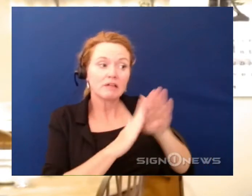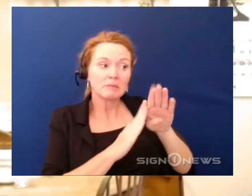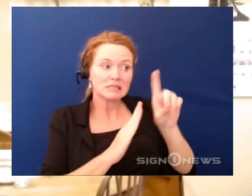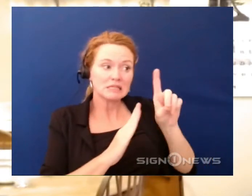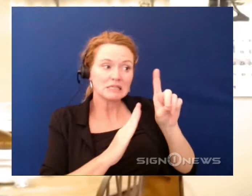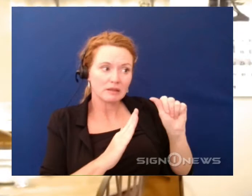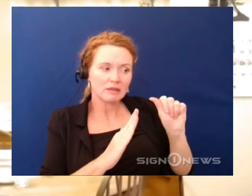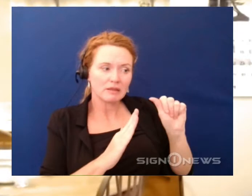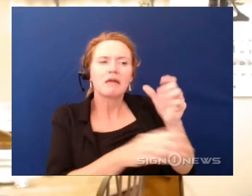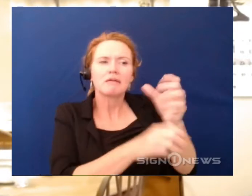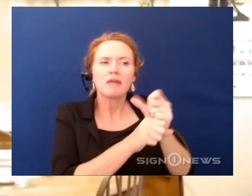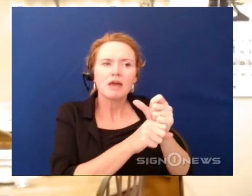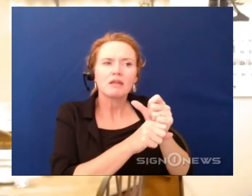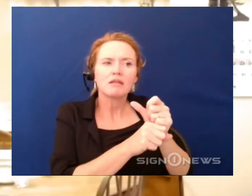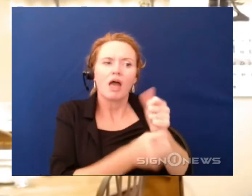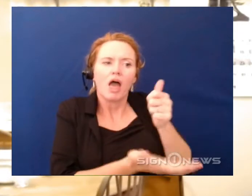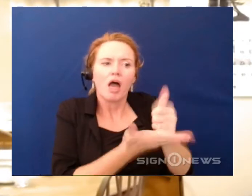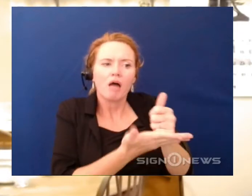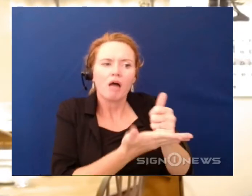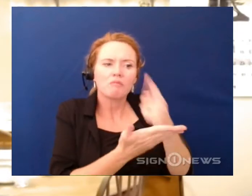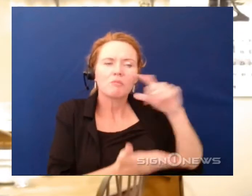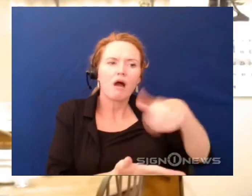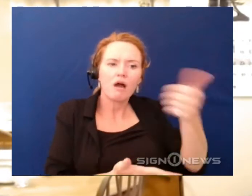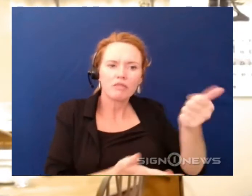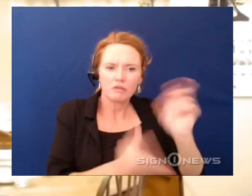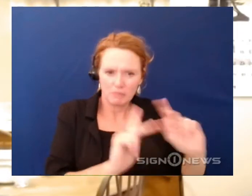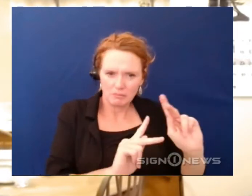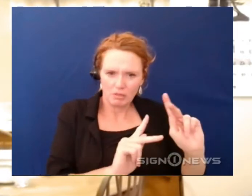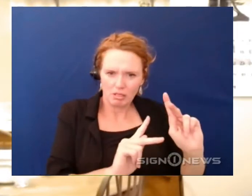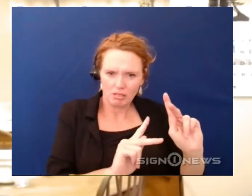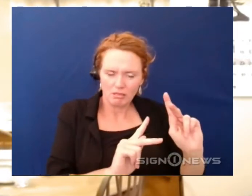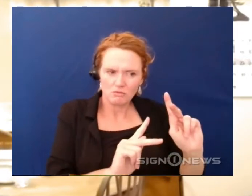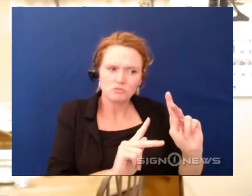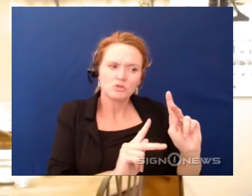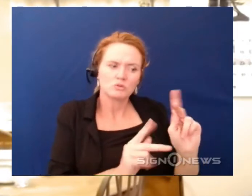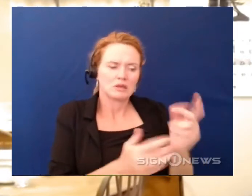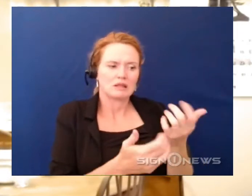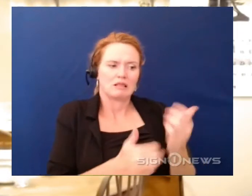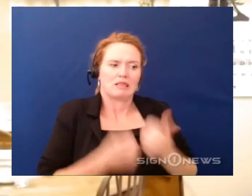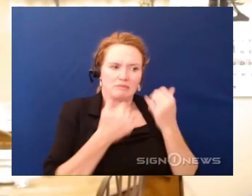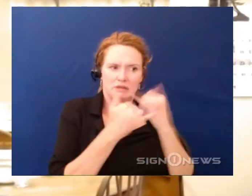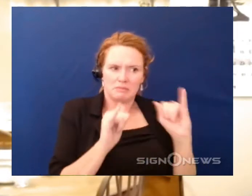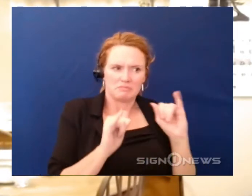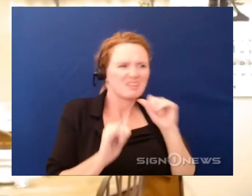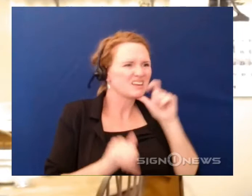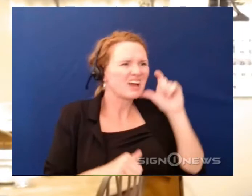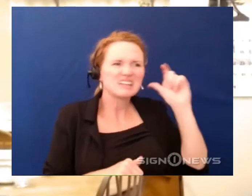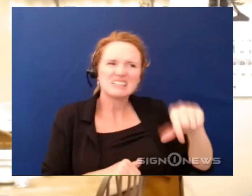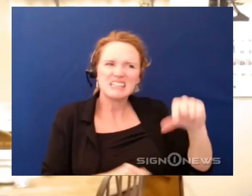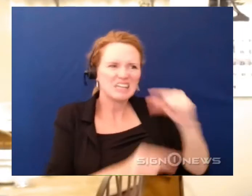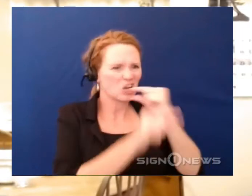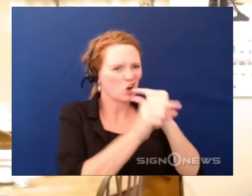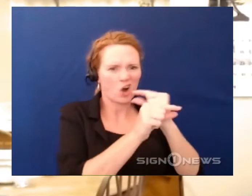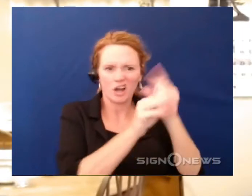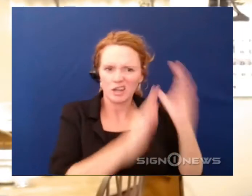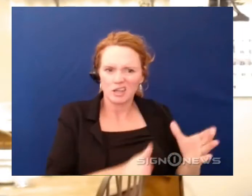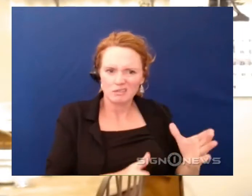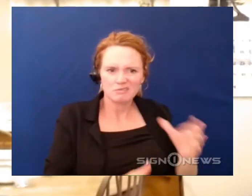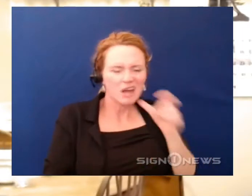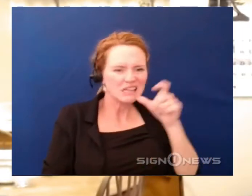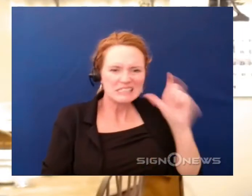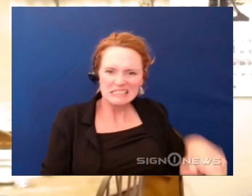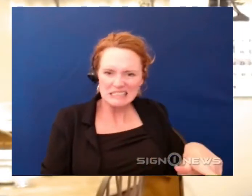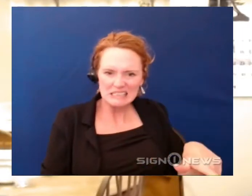from others in their circle to live their lives how they want to, and they don't need guardianship whatsoever.